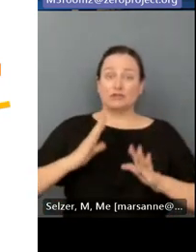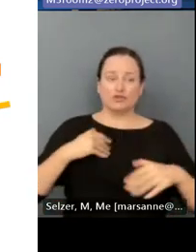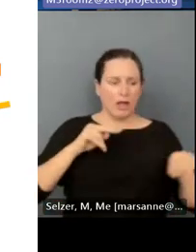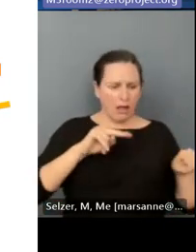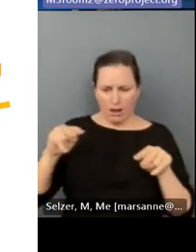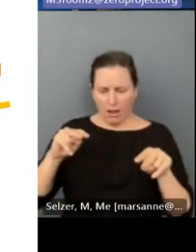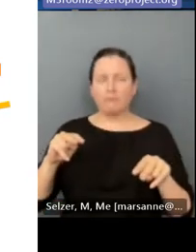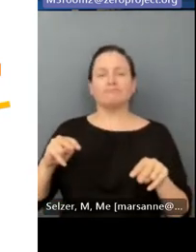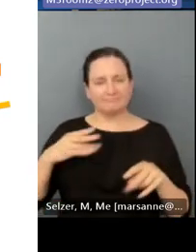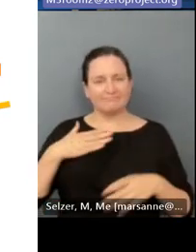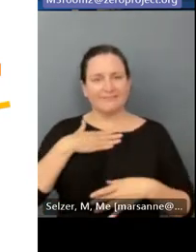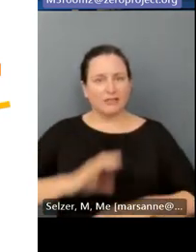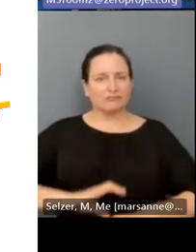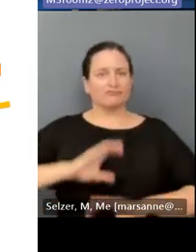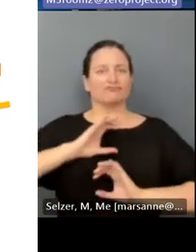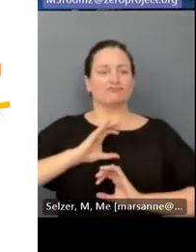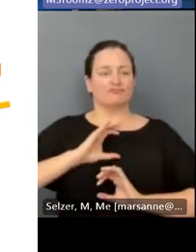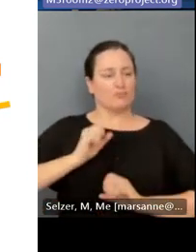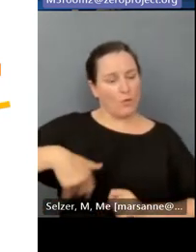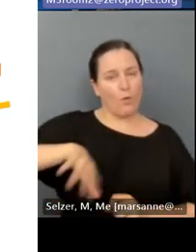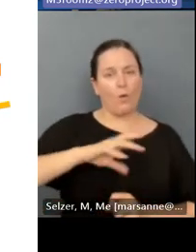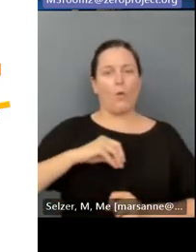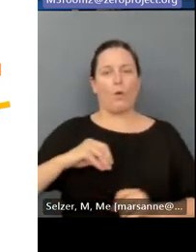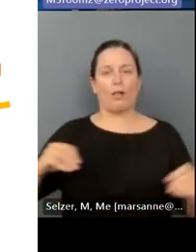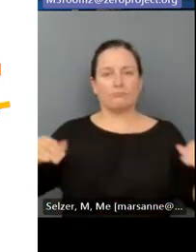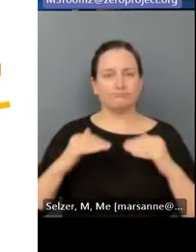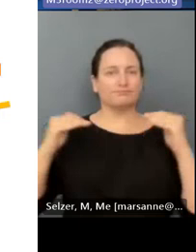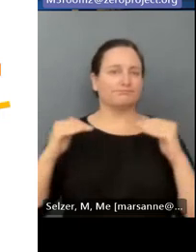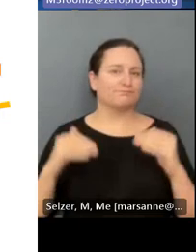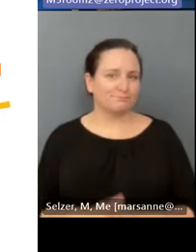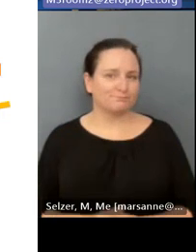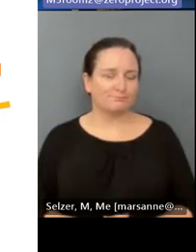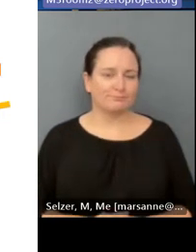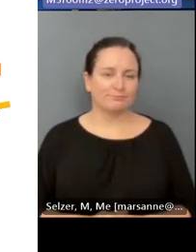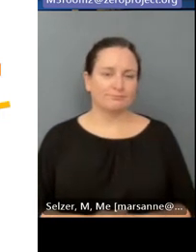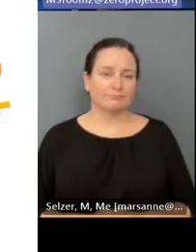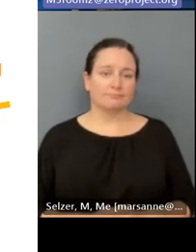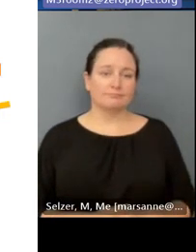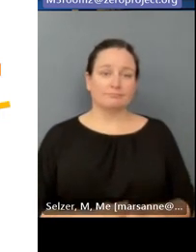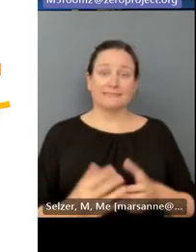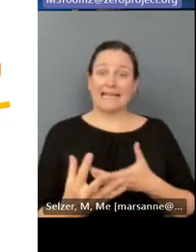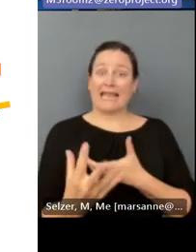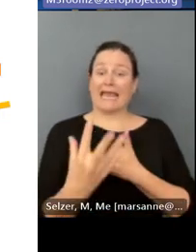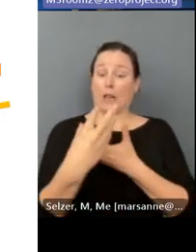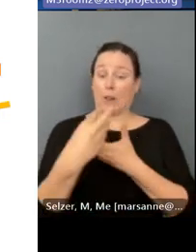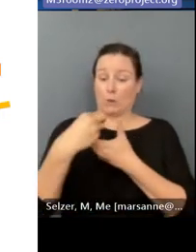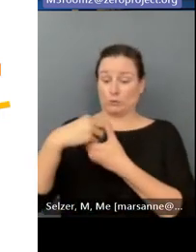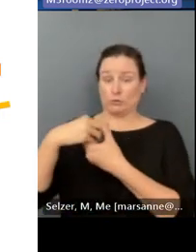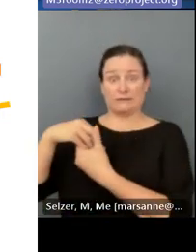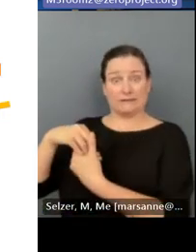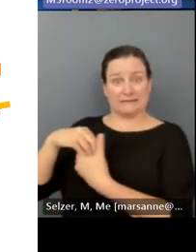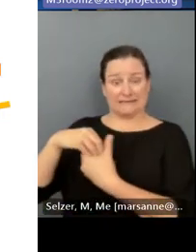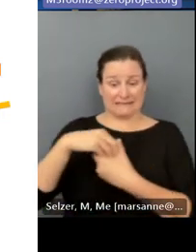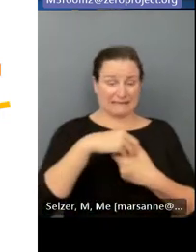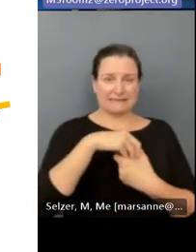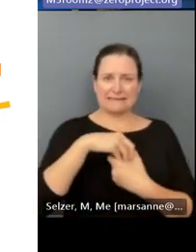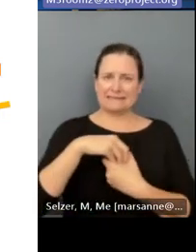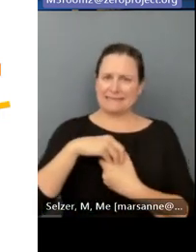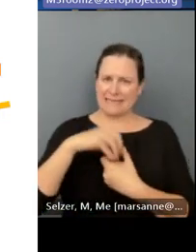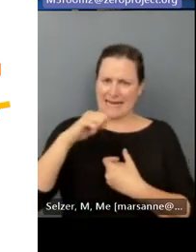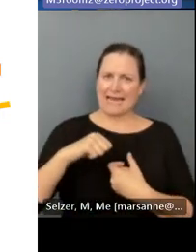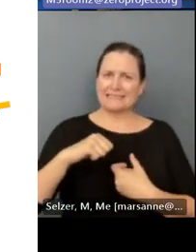What I have learned from this journey is profound. Inclusion doesn't need to be complicated. It can be fun,